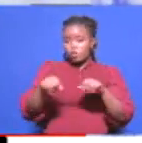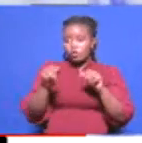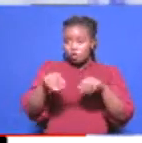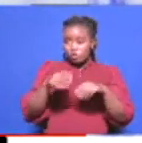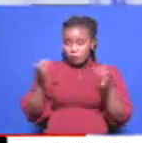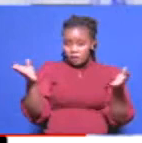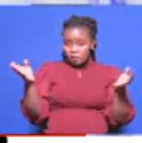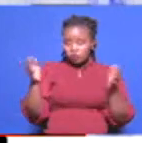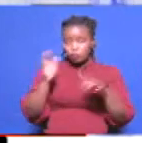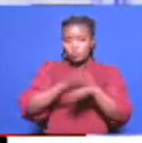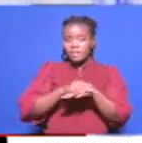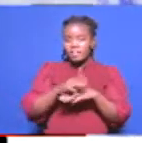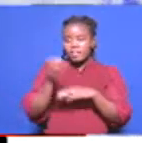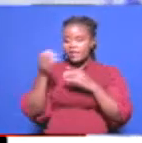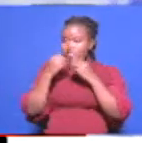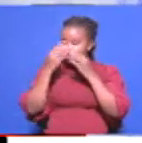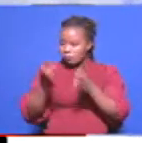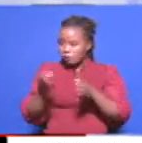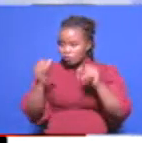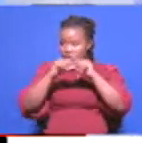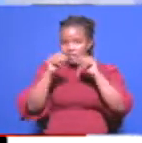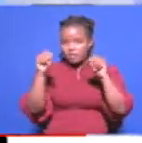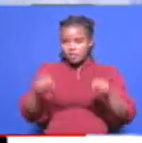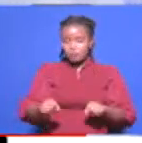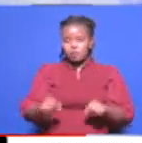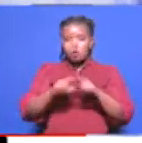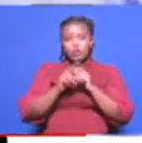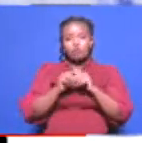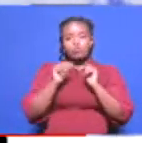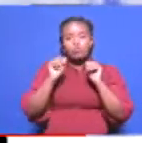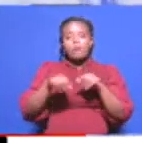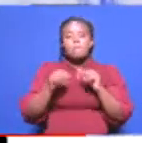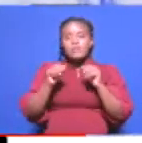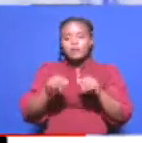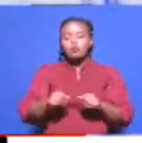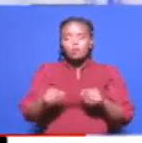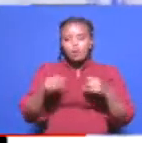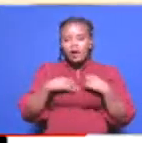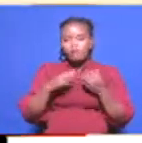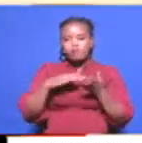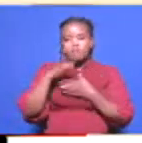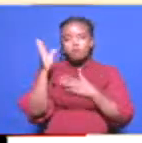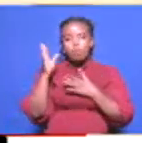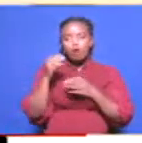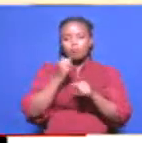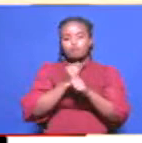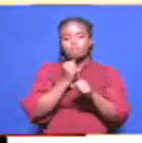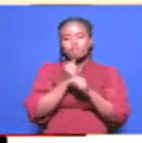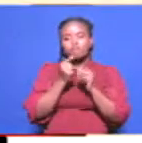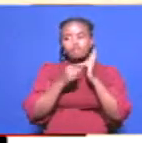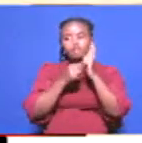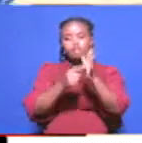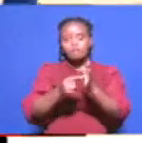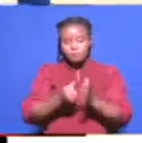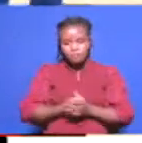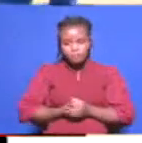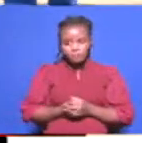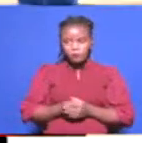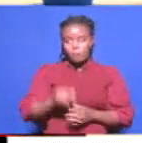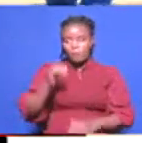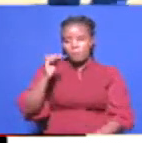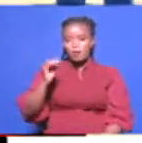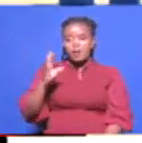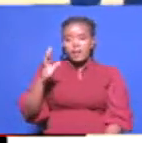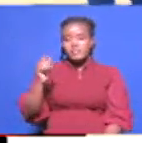other systems and be in position to generate up-to-date labor market indicators. The ICT Authority has also told